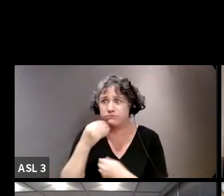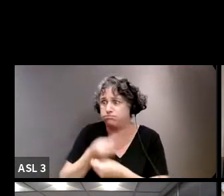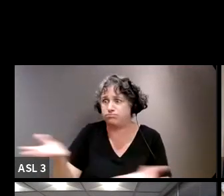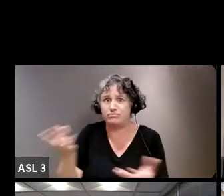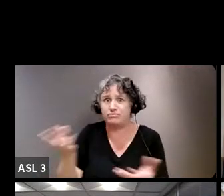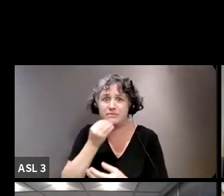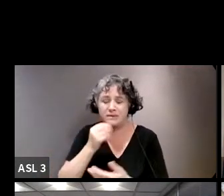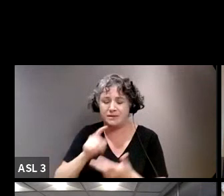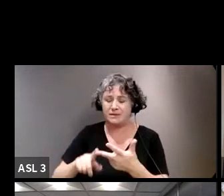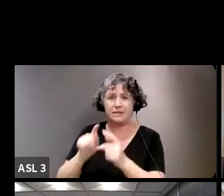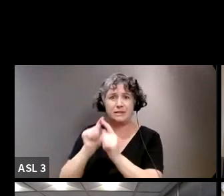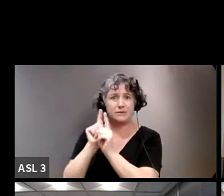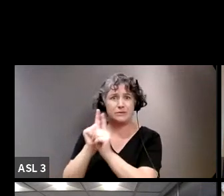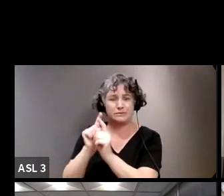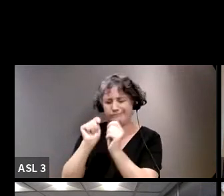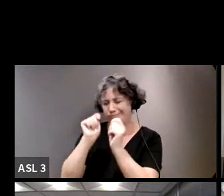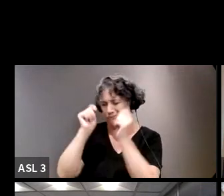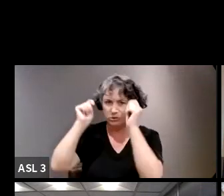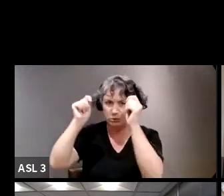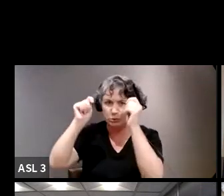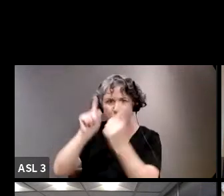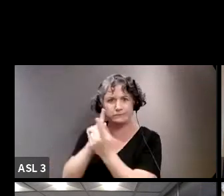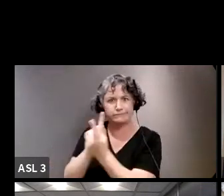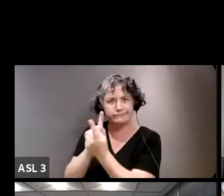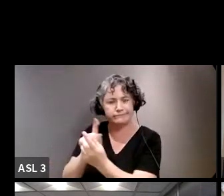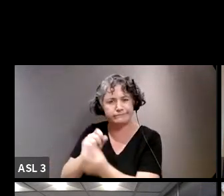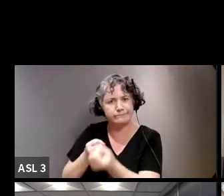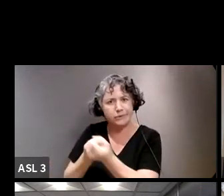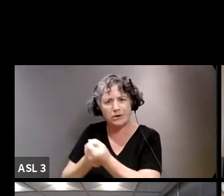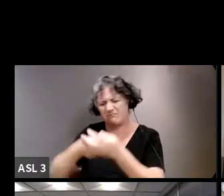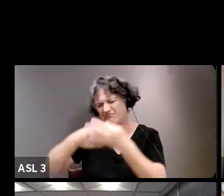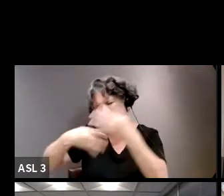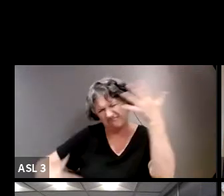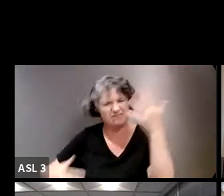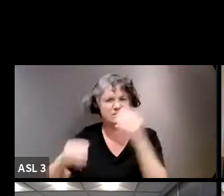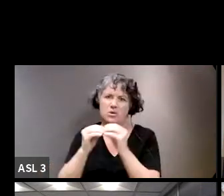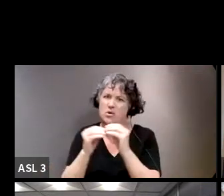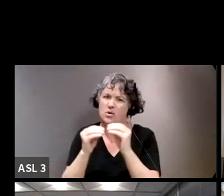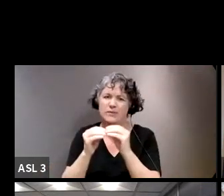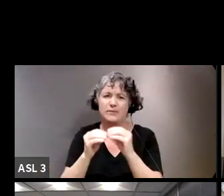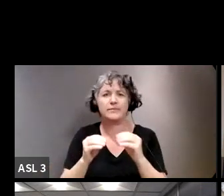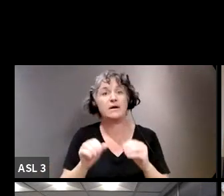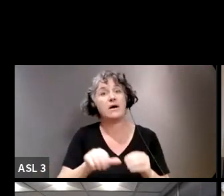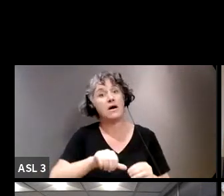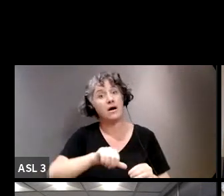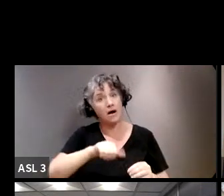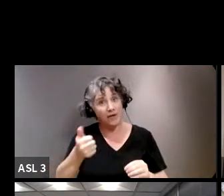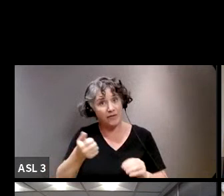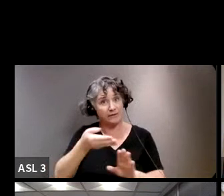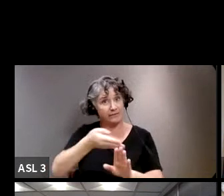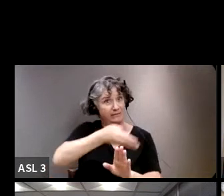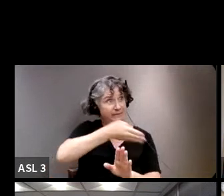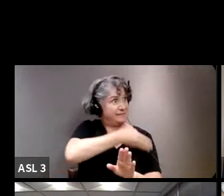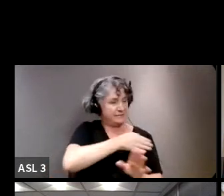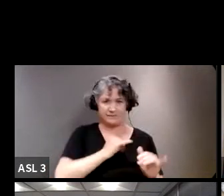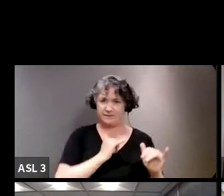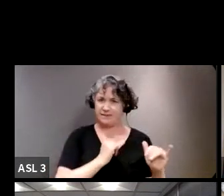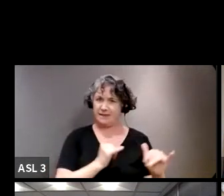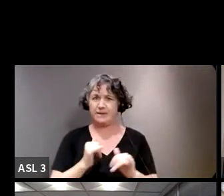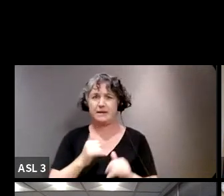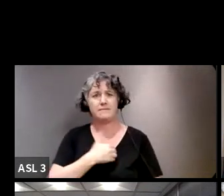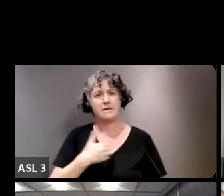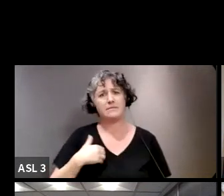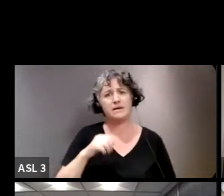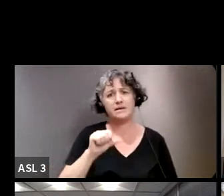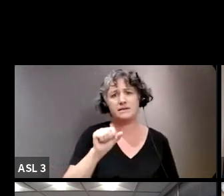tutor support among countless others i would also like to address some of the things mentioned so far today members sweda often